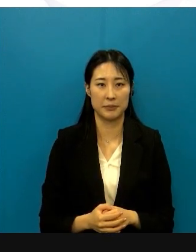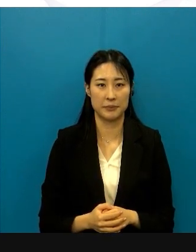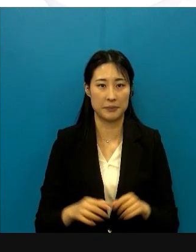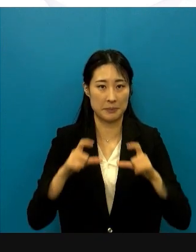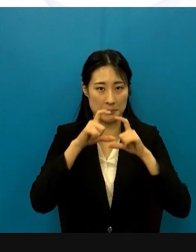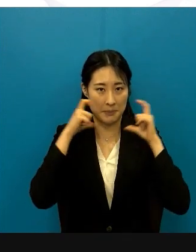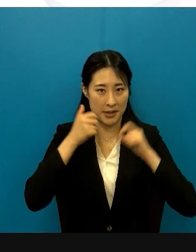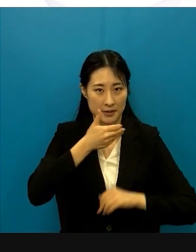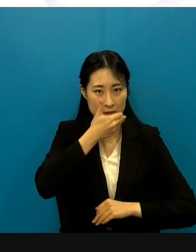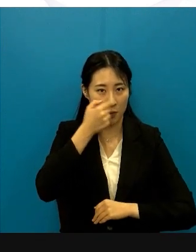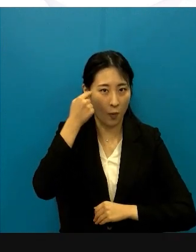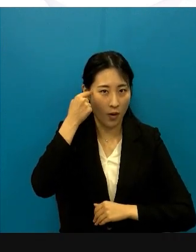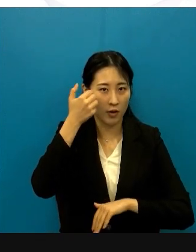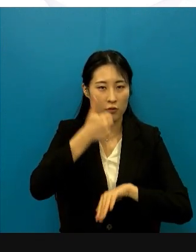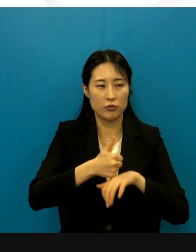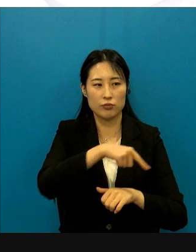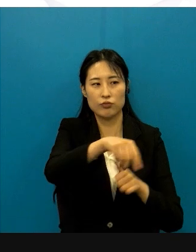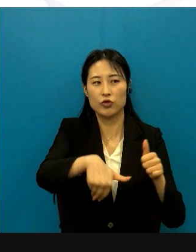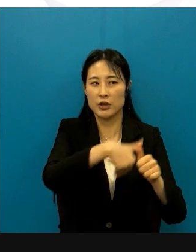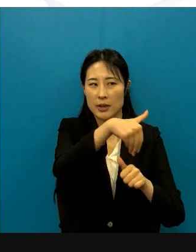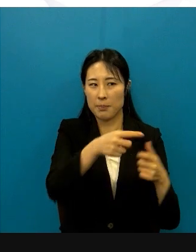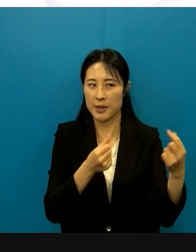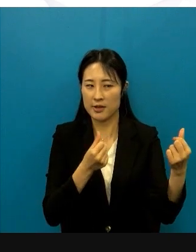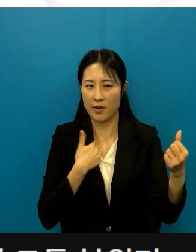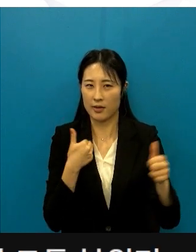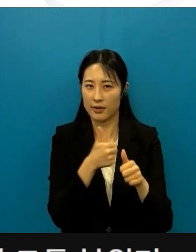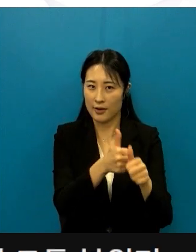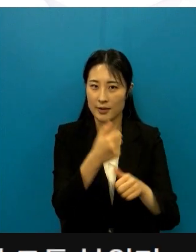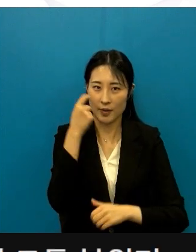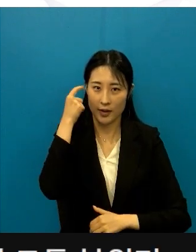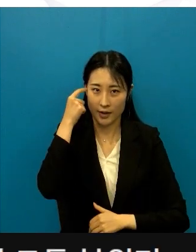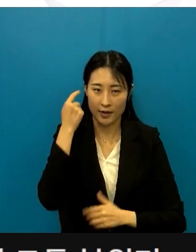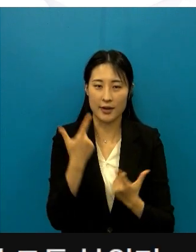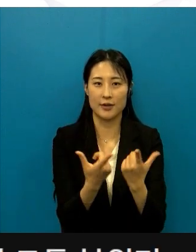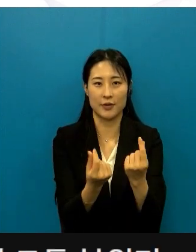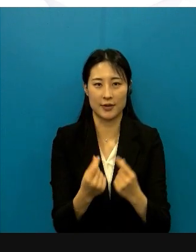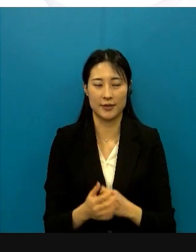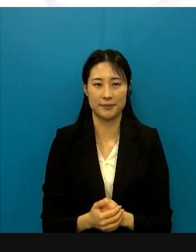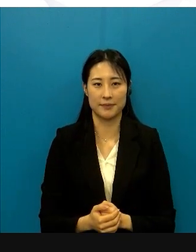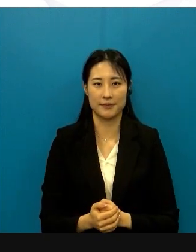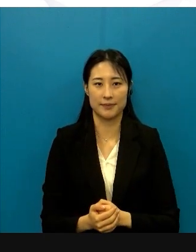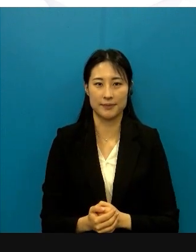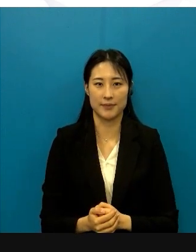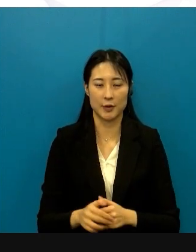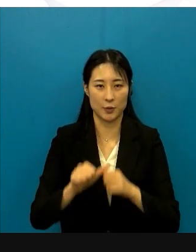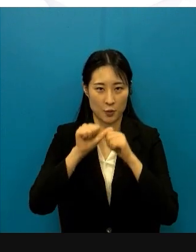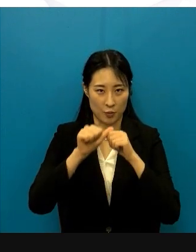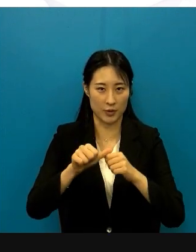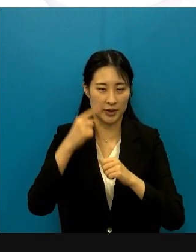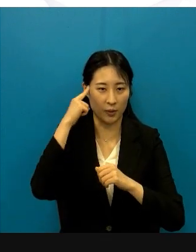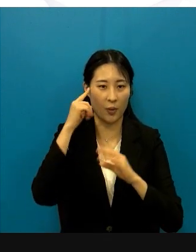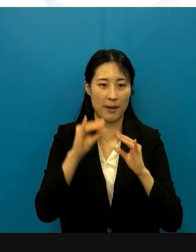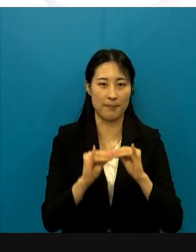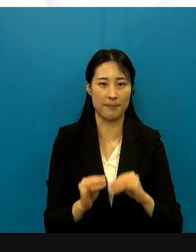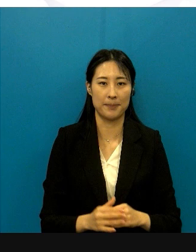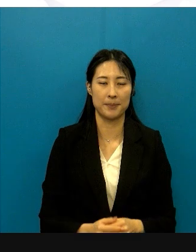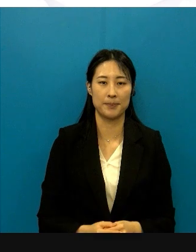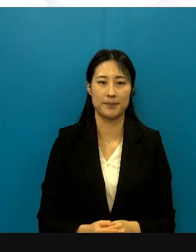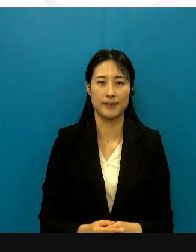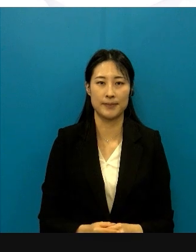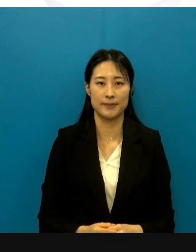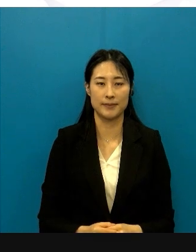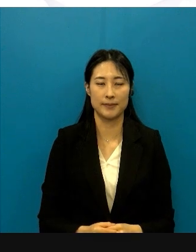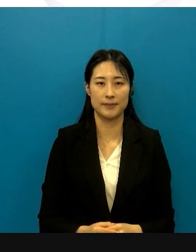Fifth one is empathy. This is especially physician empathy lead to